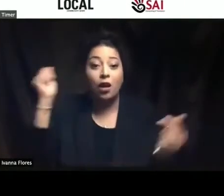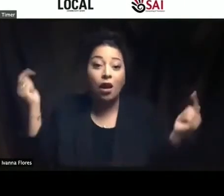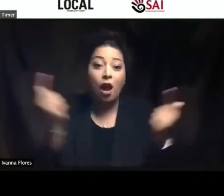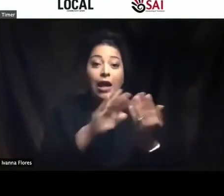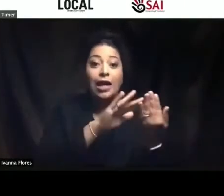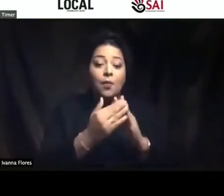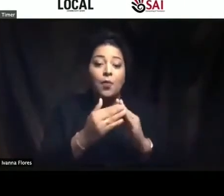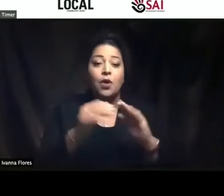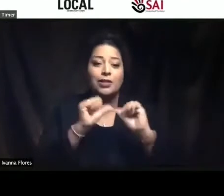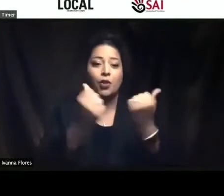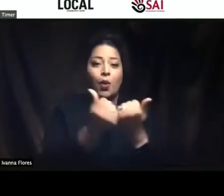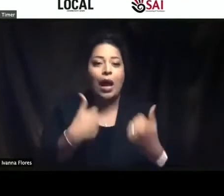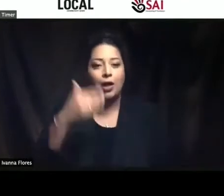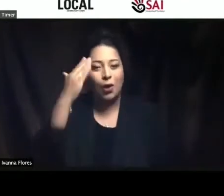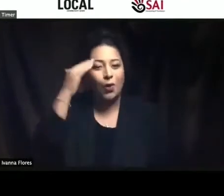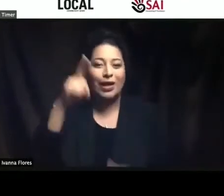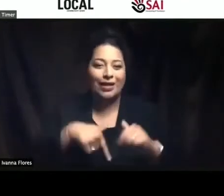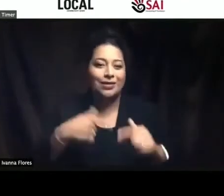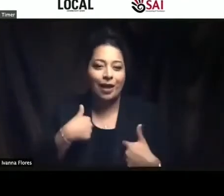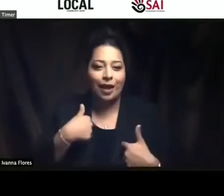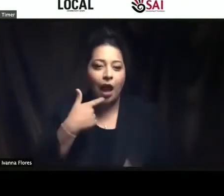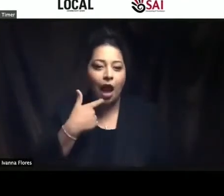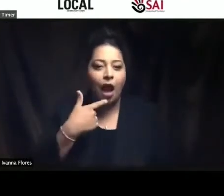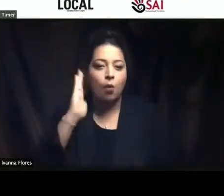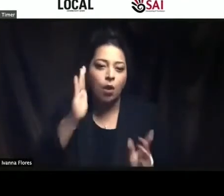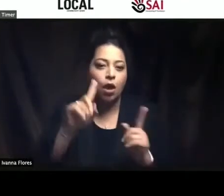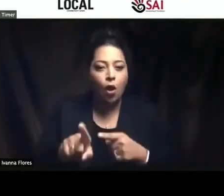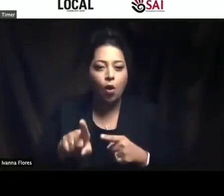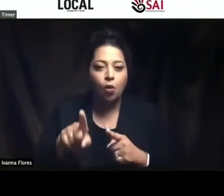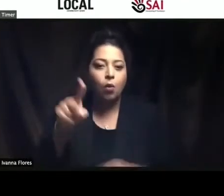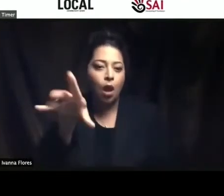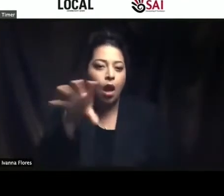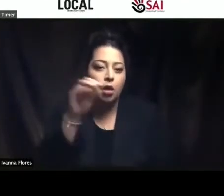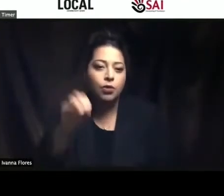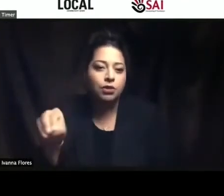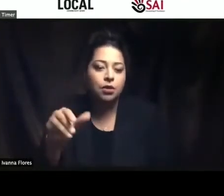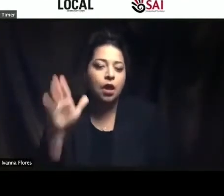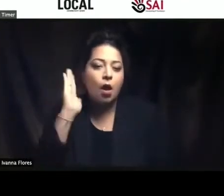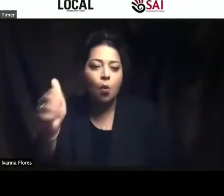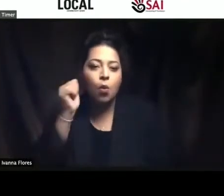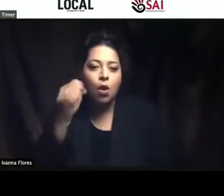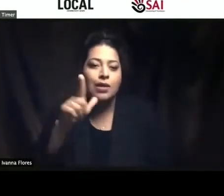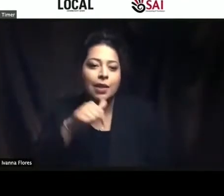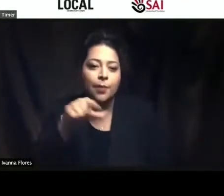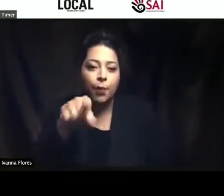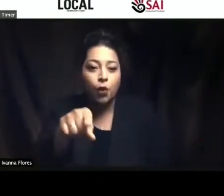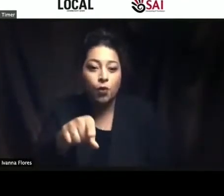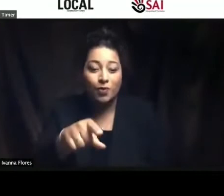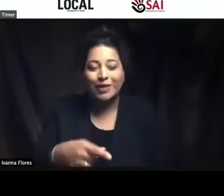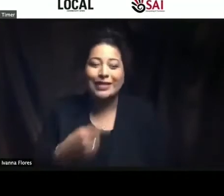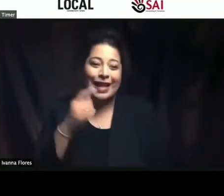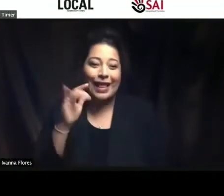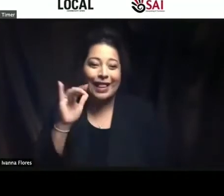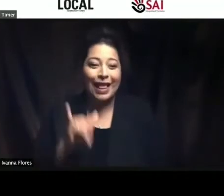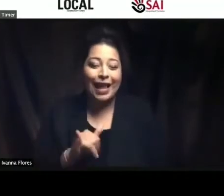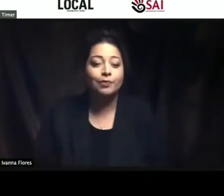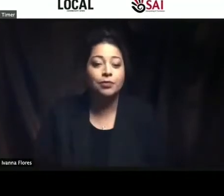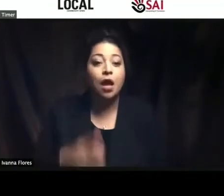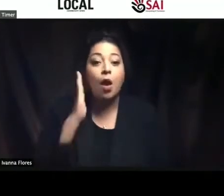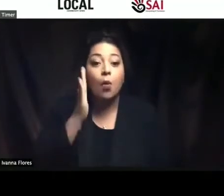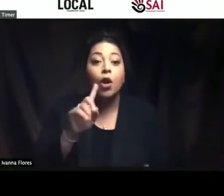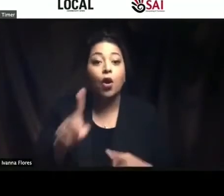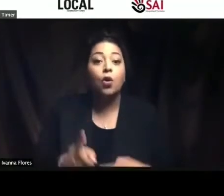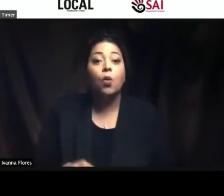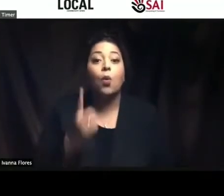I know it's not realistic to say I will attend every meeting, and I won't disappoint anybody by promising that. But I will commit to attending one of the first